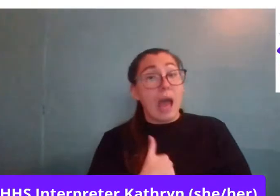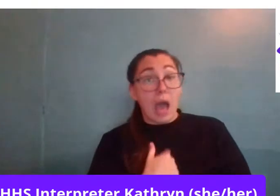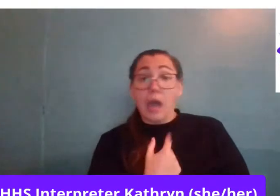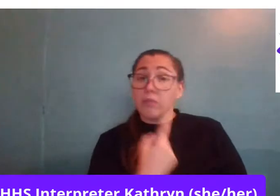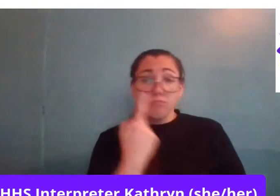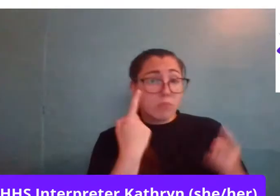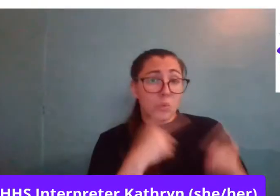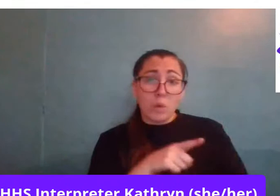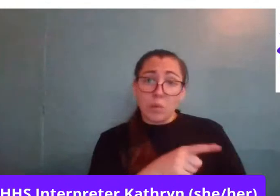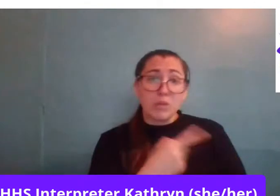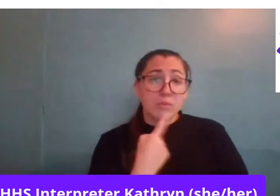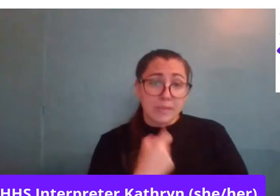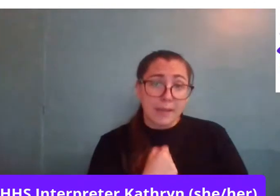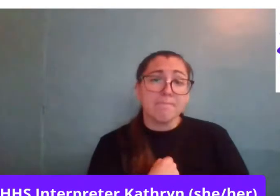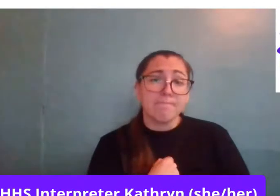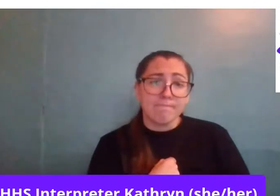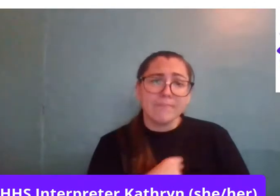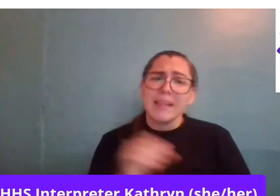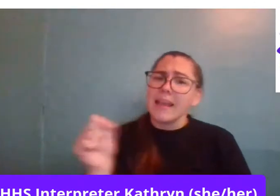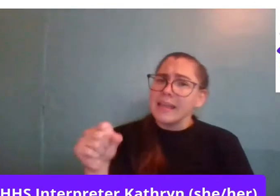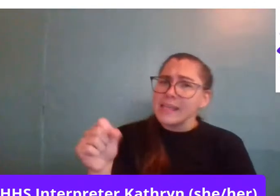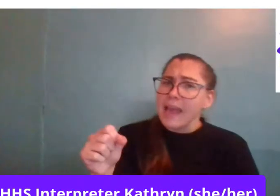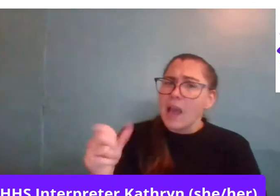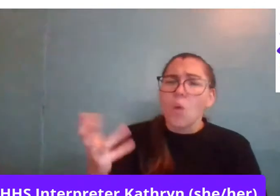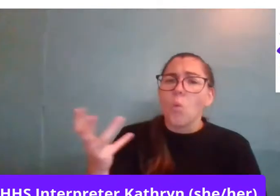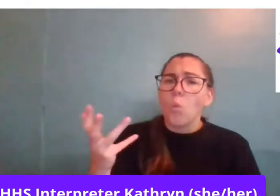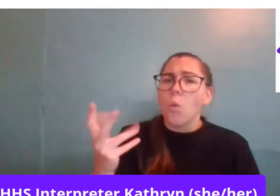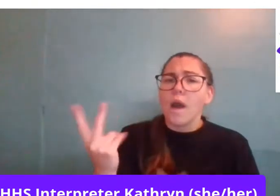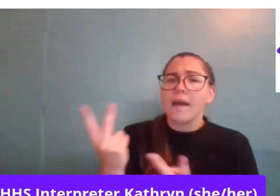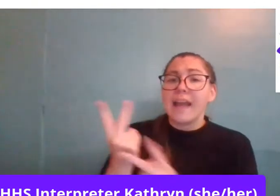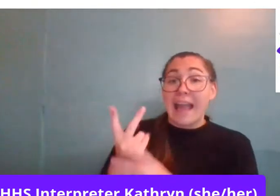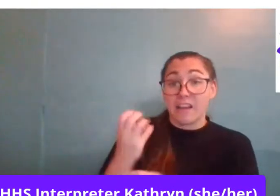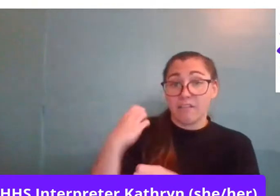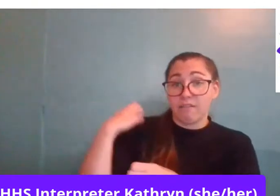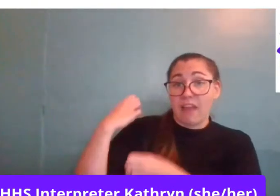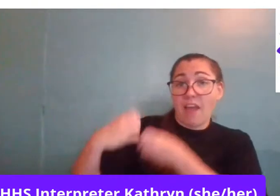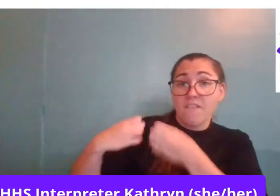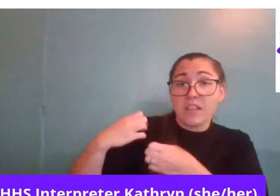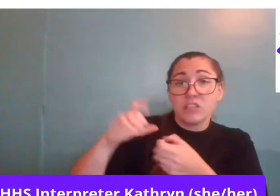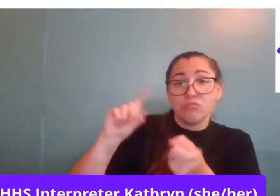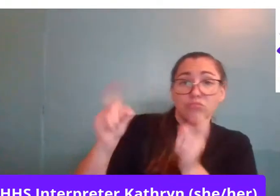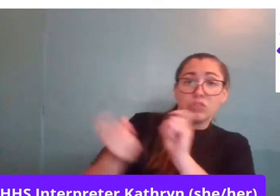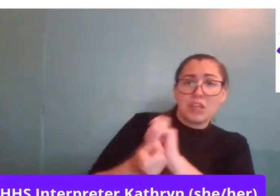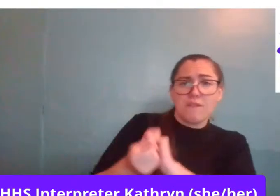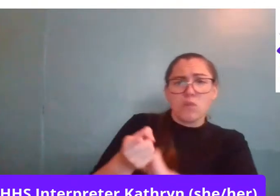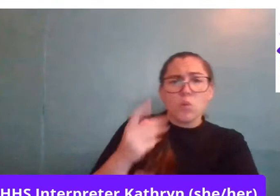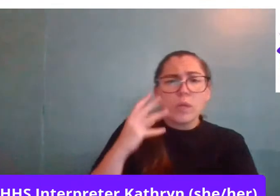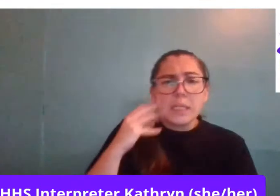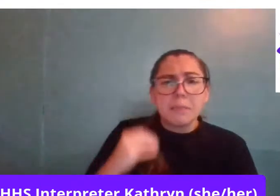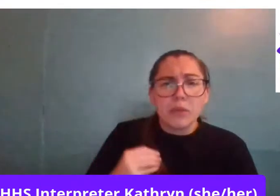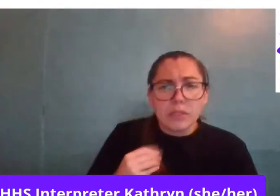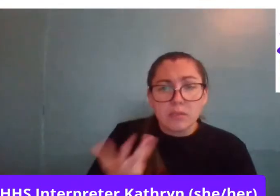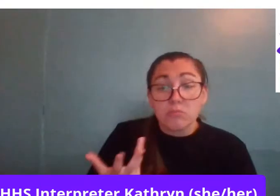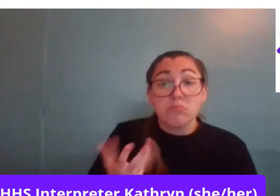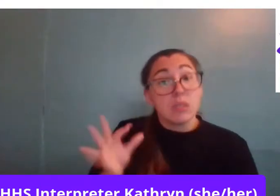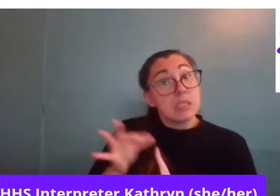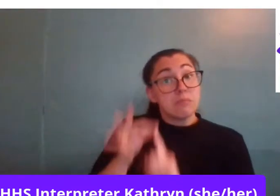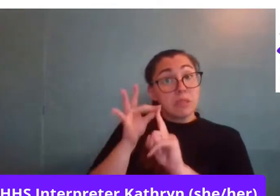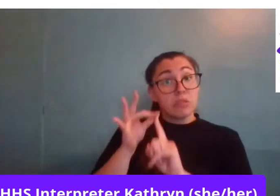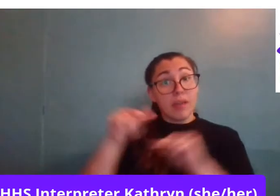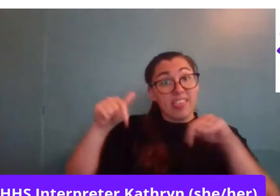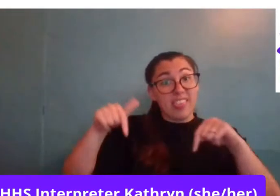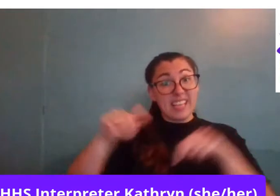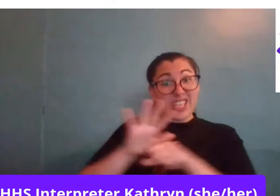saying. Yeah. So what kind of evolutions have you been experiencing especially during these